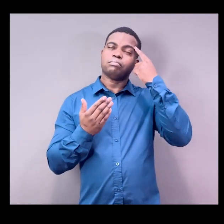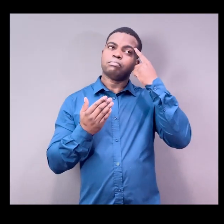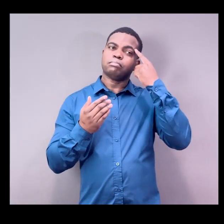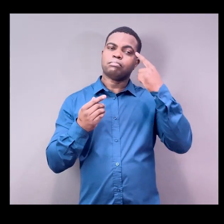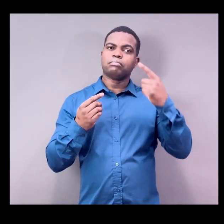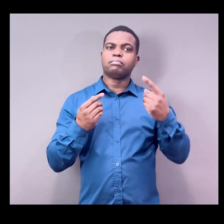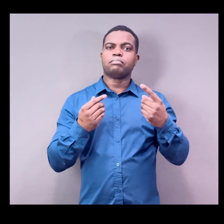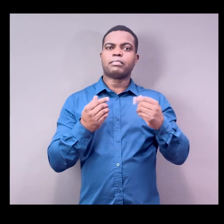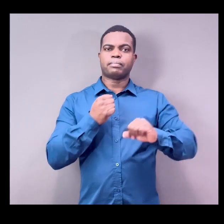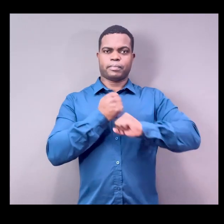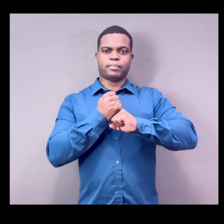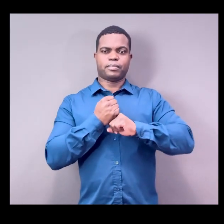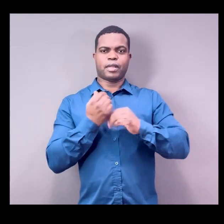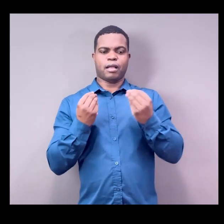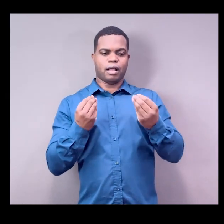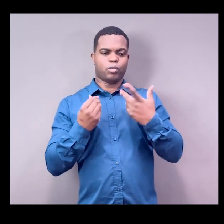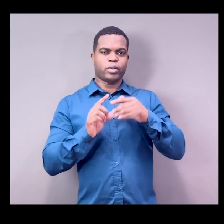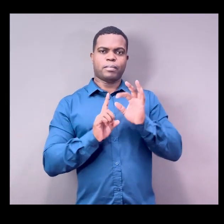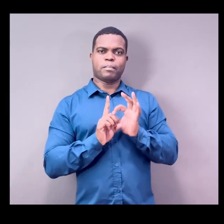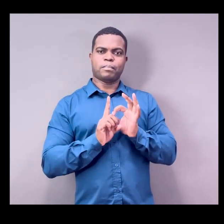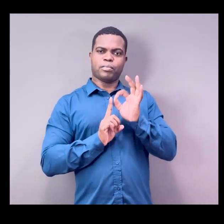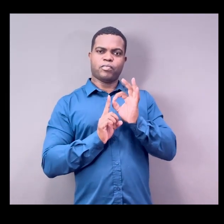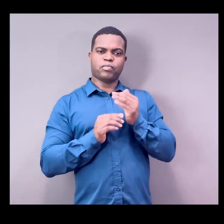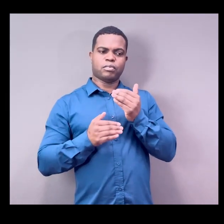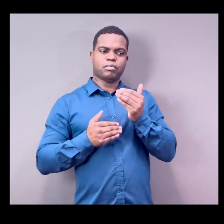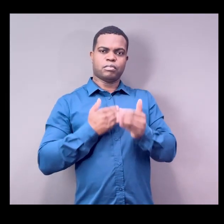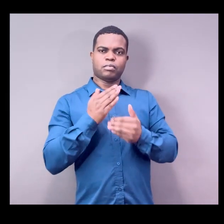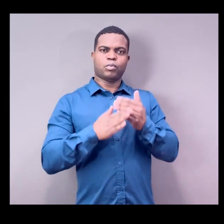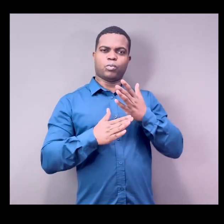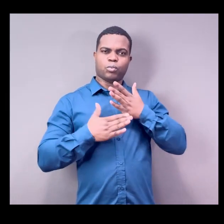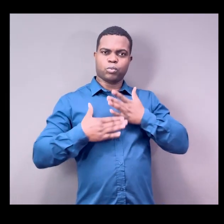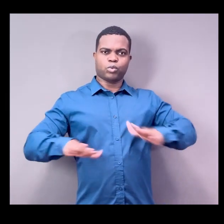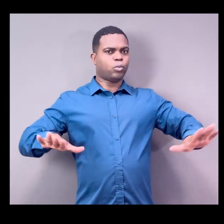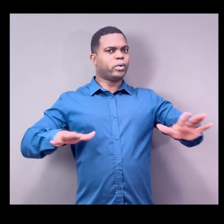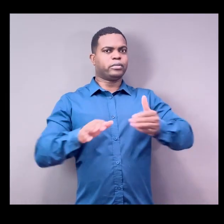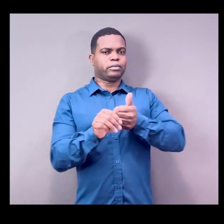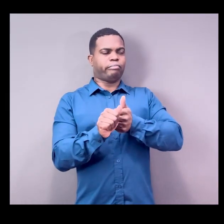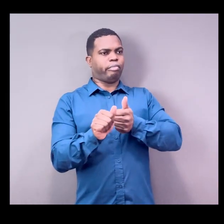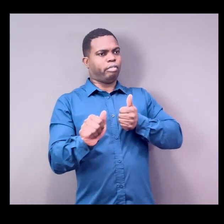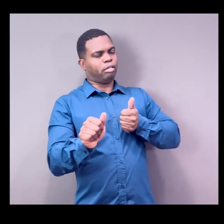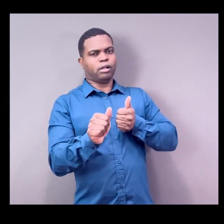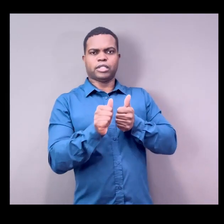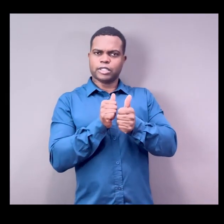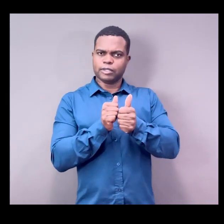improvement is needed or where the initiative may lag behind.